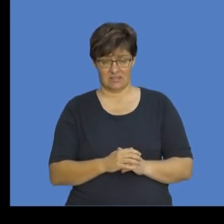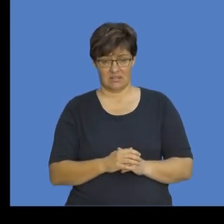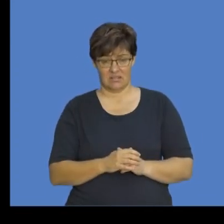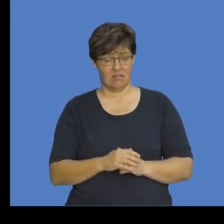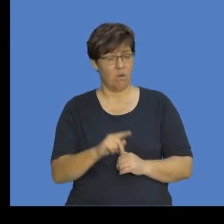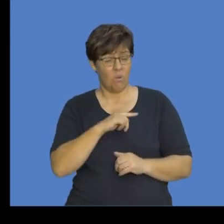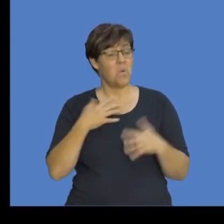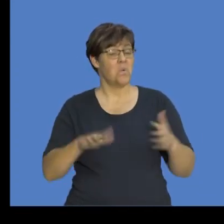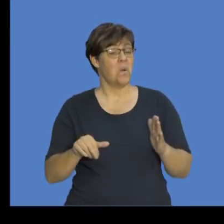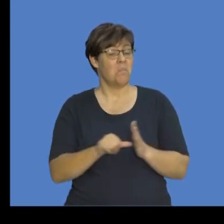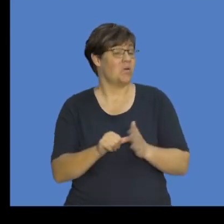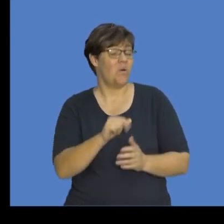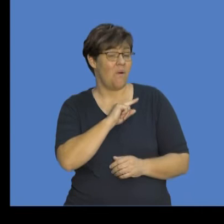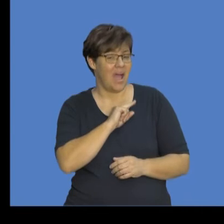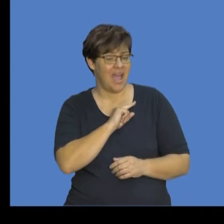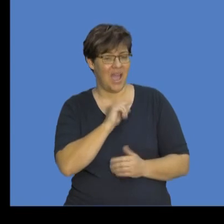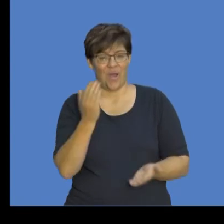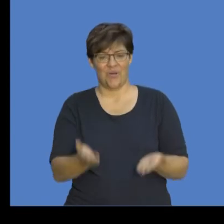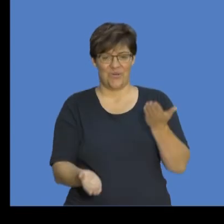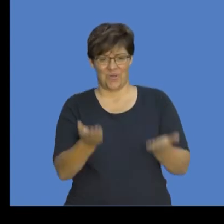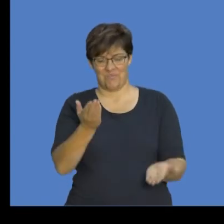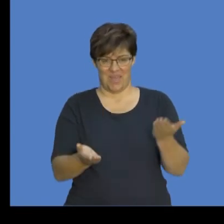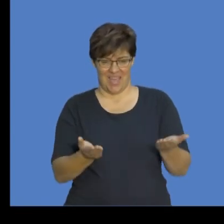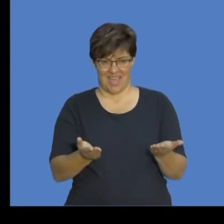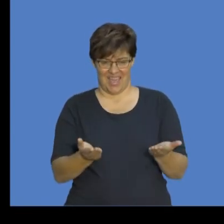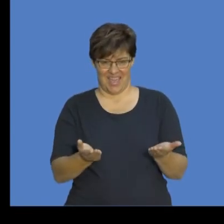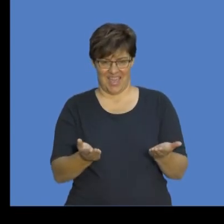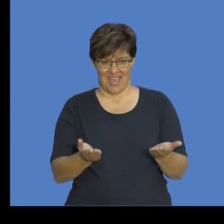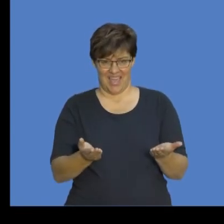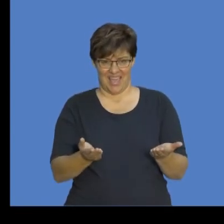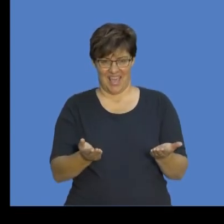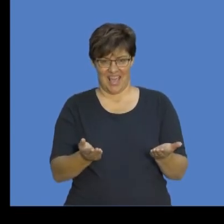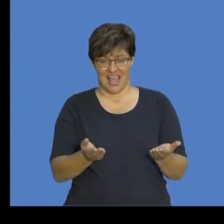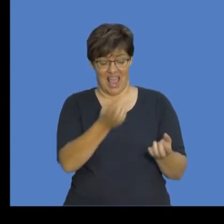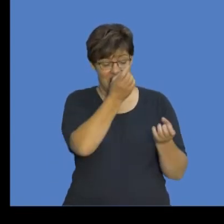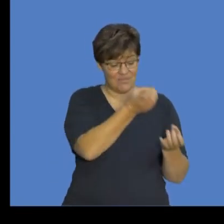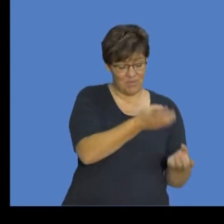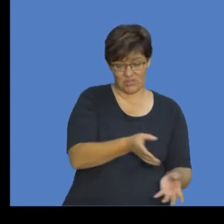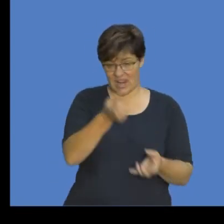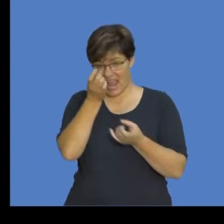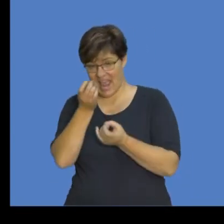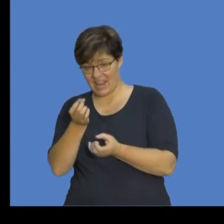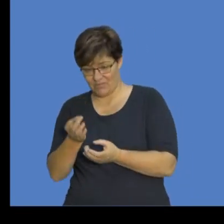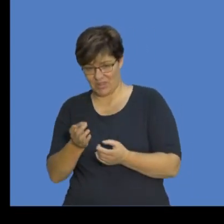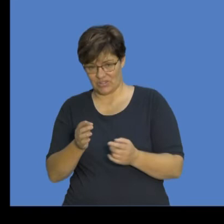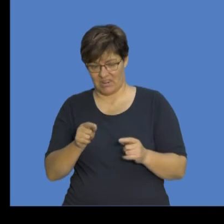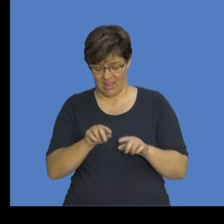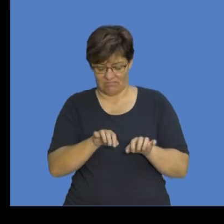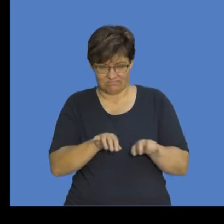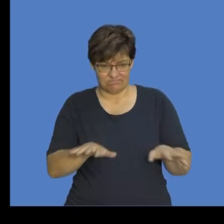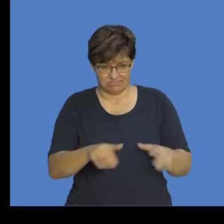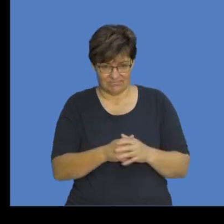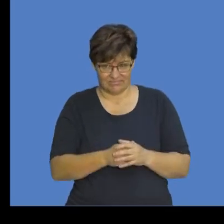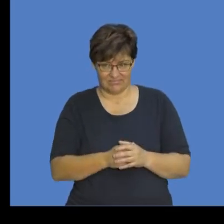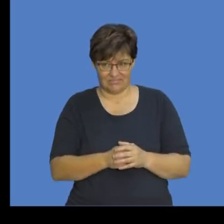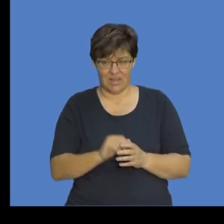because they're comparing the location, the spread, and the shape of the distribution. The